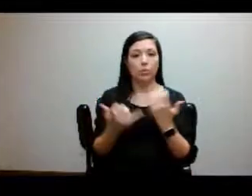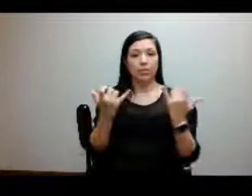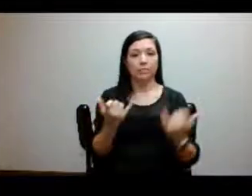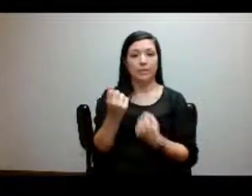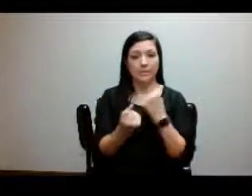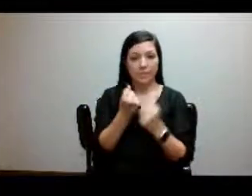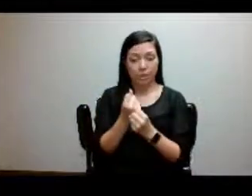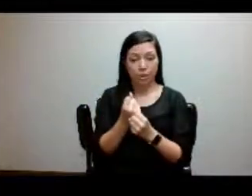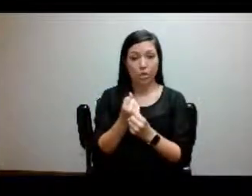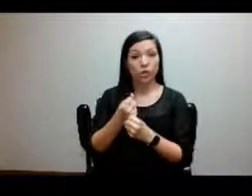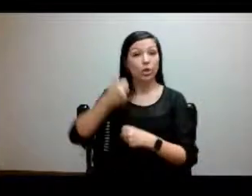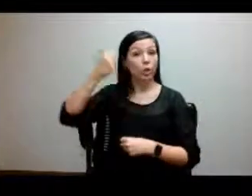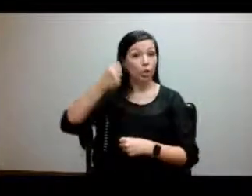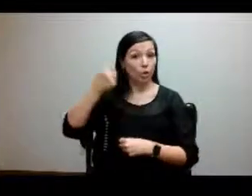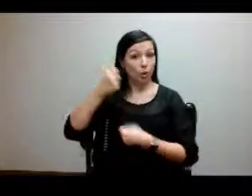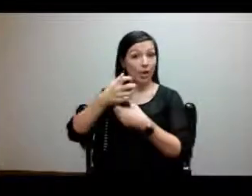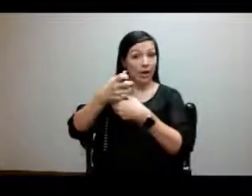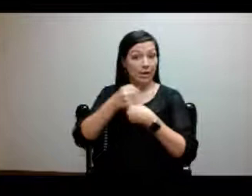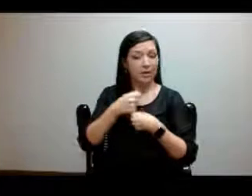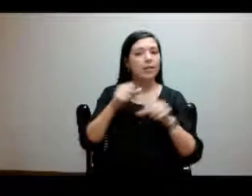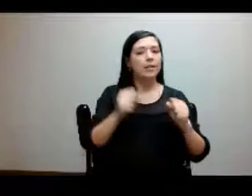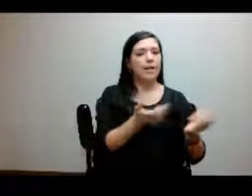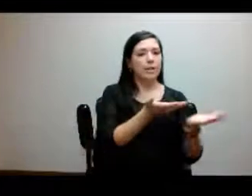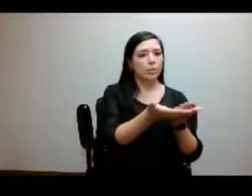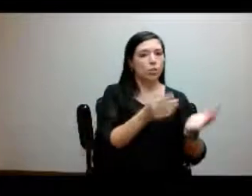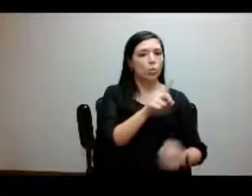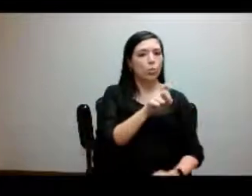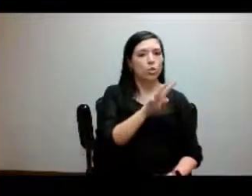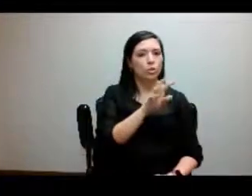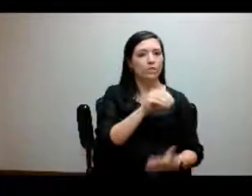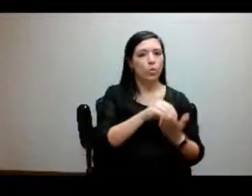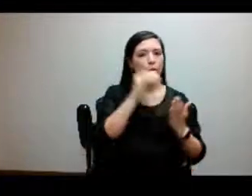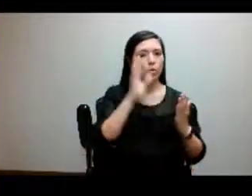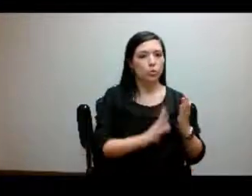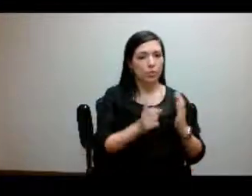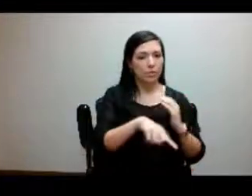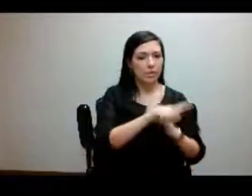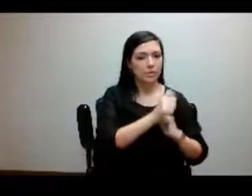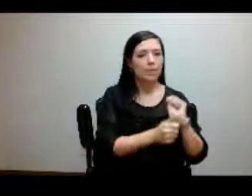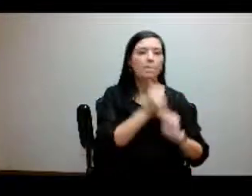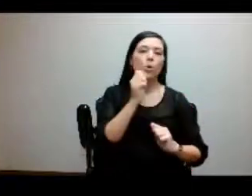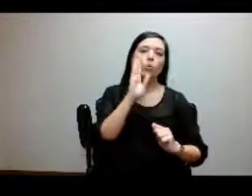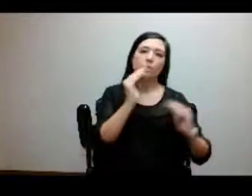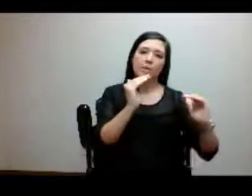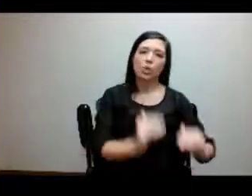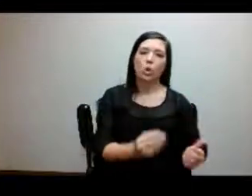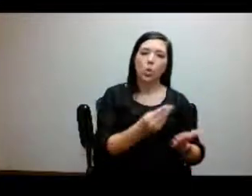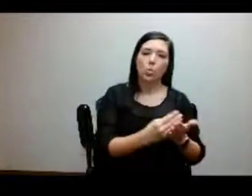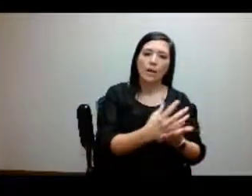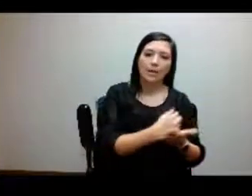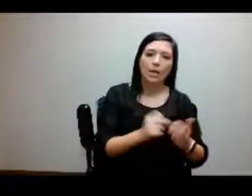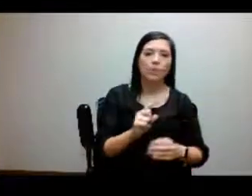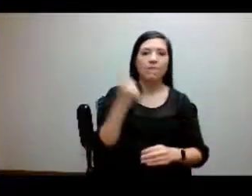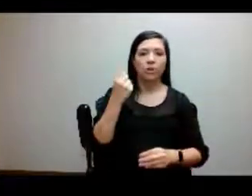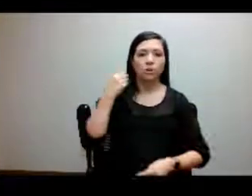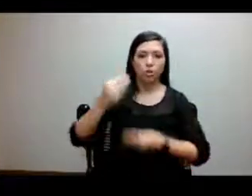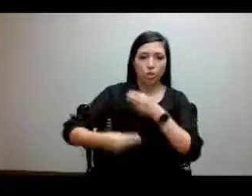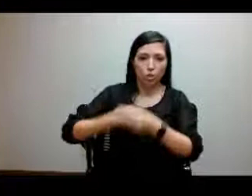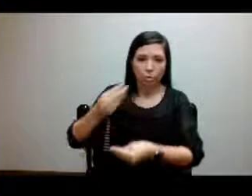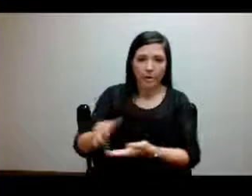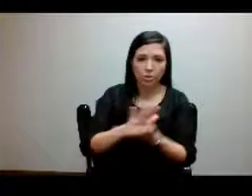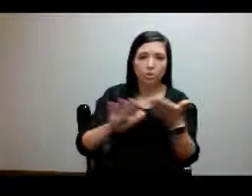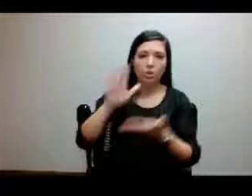this grant, we will be able to serve 140 students, most of whom are low-income first-generation college students and students